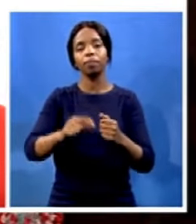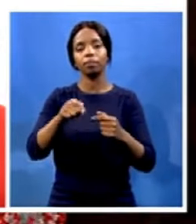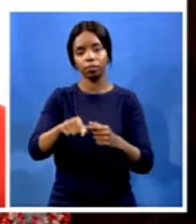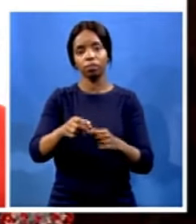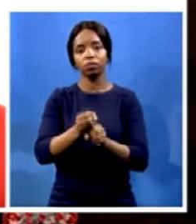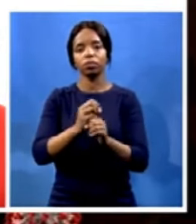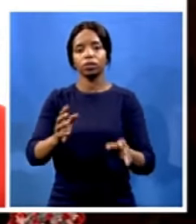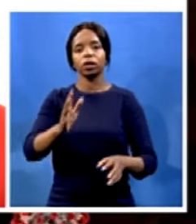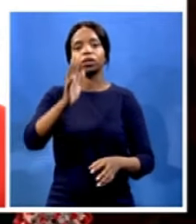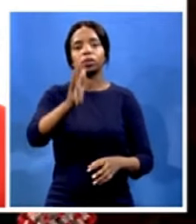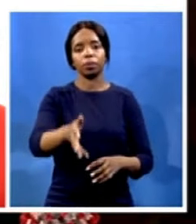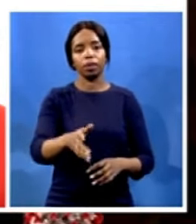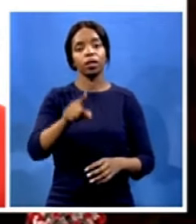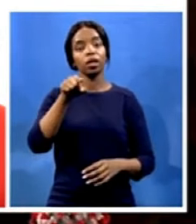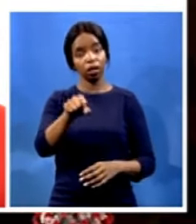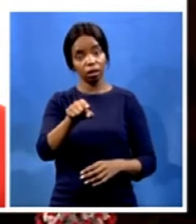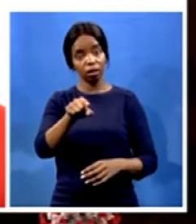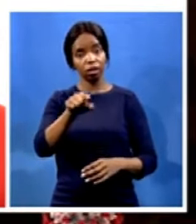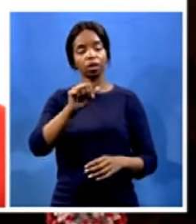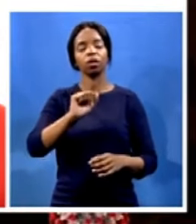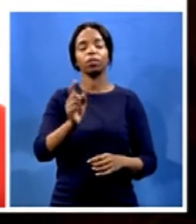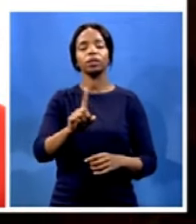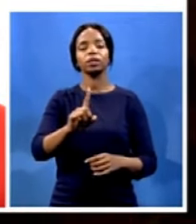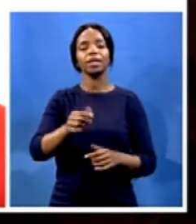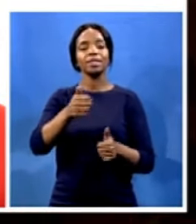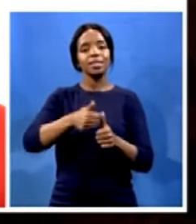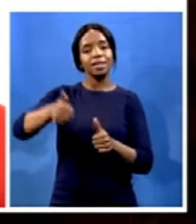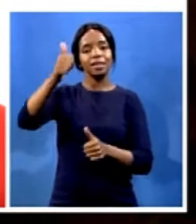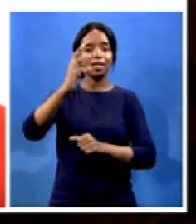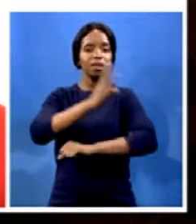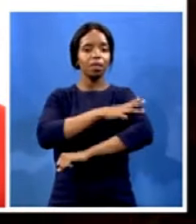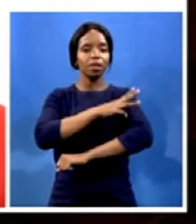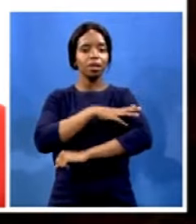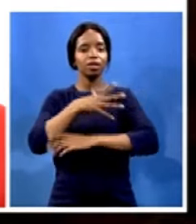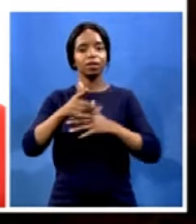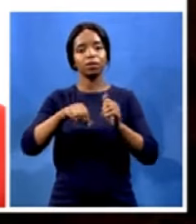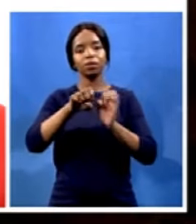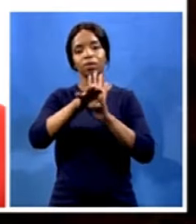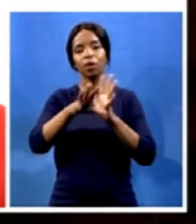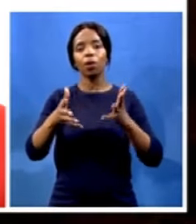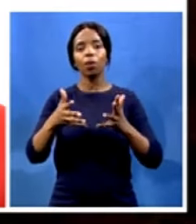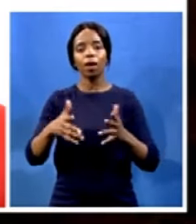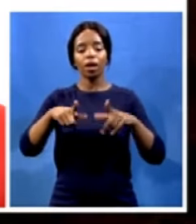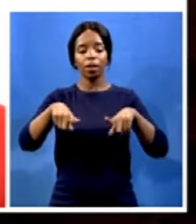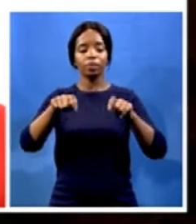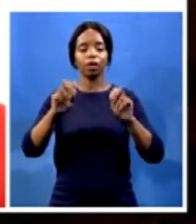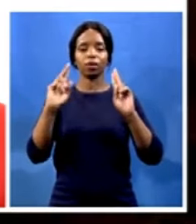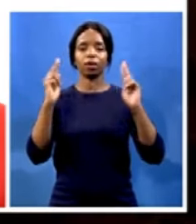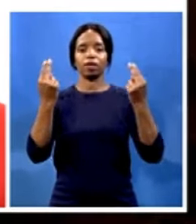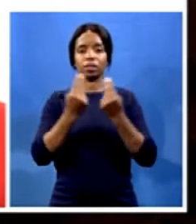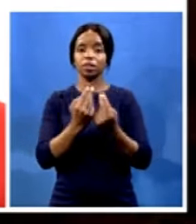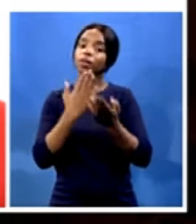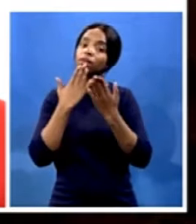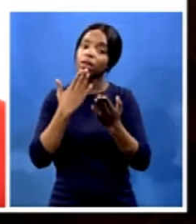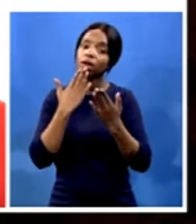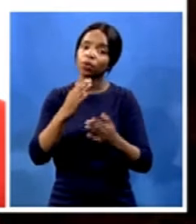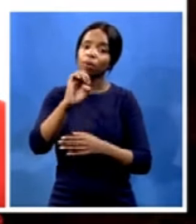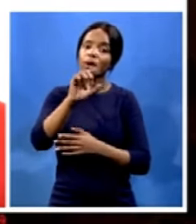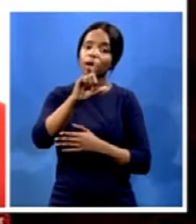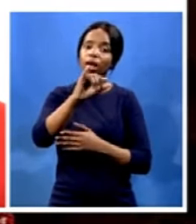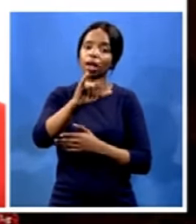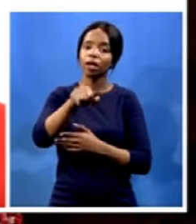Social and Media Liaison at the University of Cape Town. Elijah, thank you so much for joining us. Welcome. It's a pleasure and